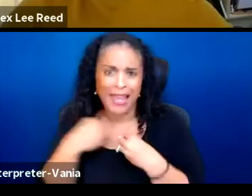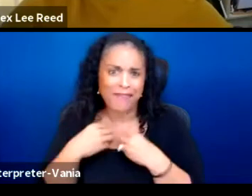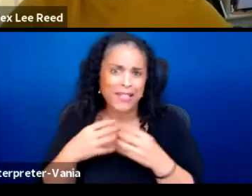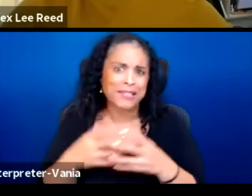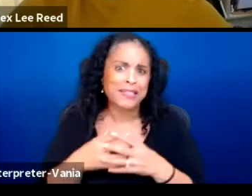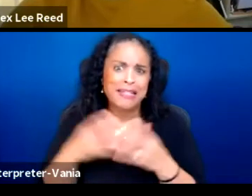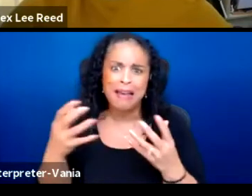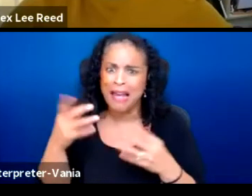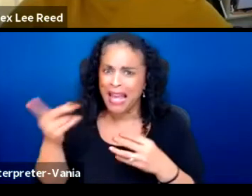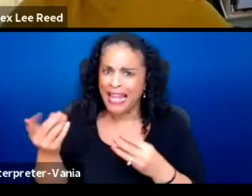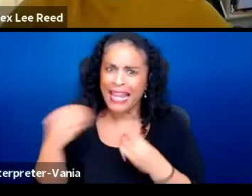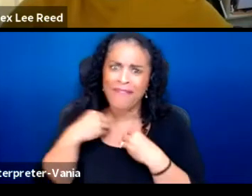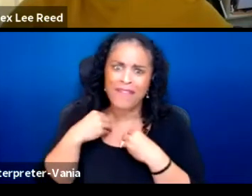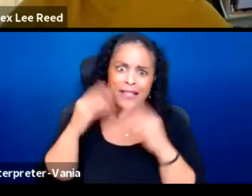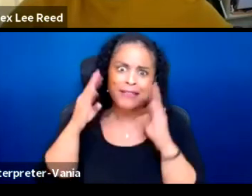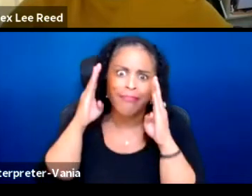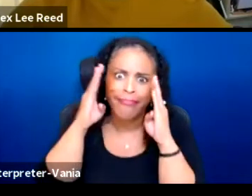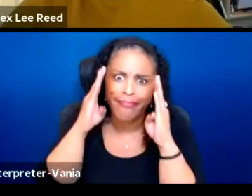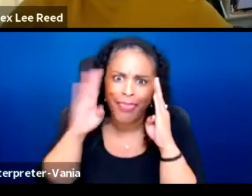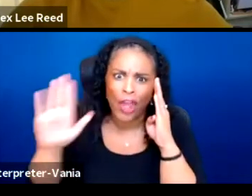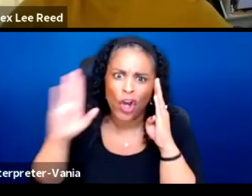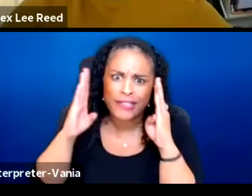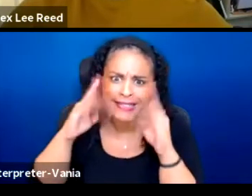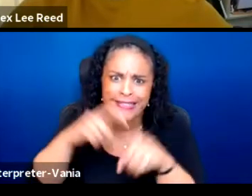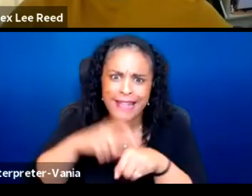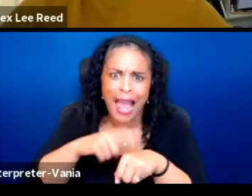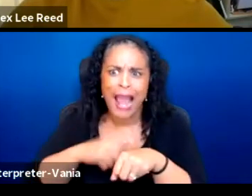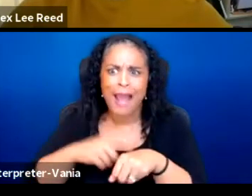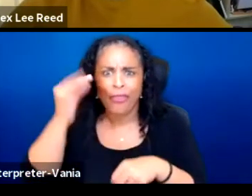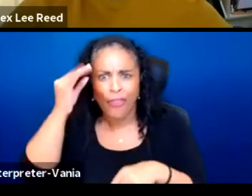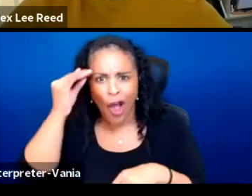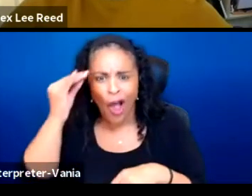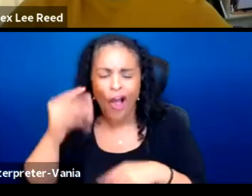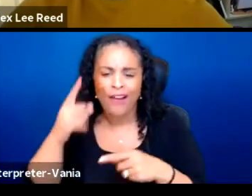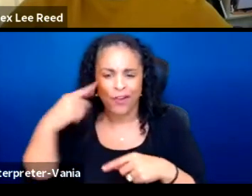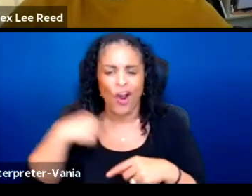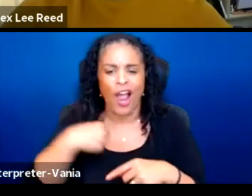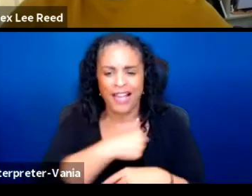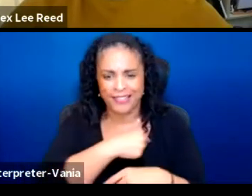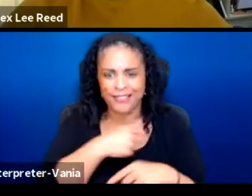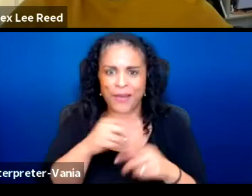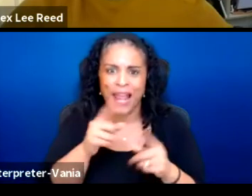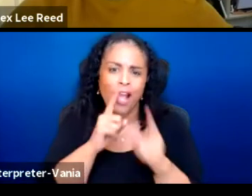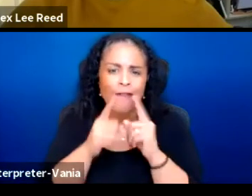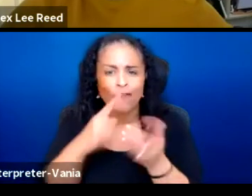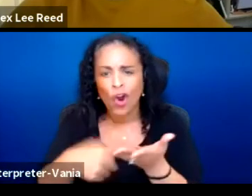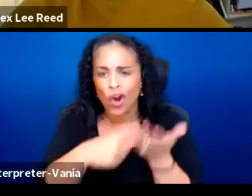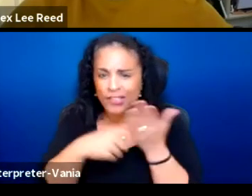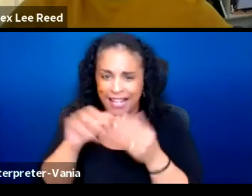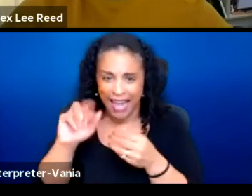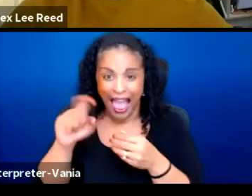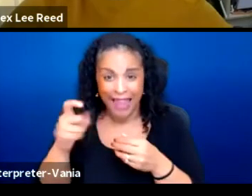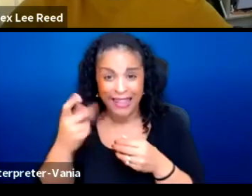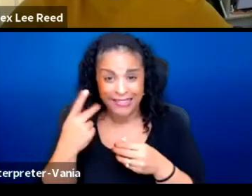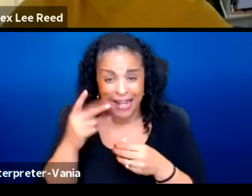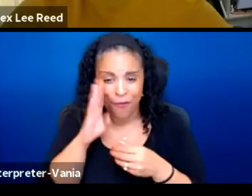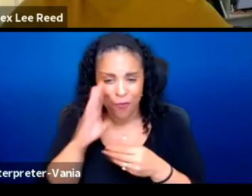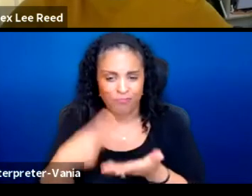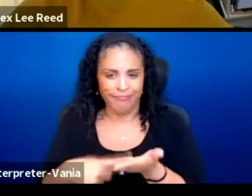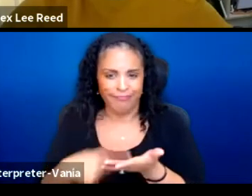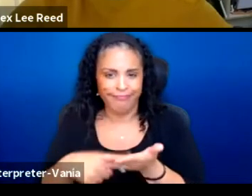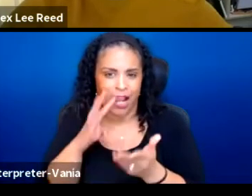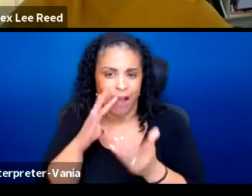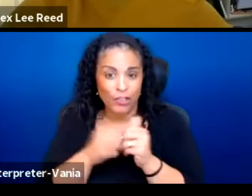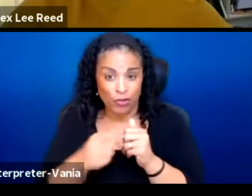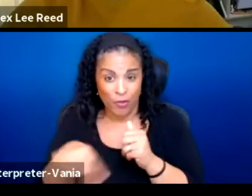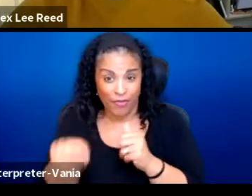much of their time and thought for us to converse about. And Alex and I are gonna be in conversation with y'all to